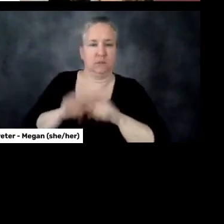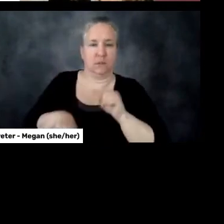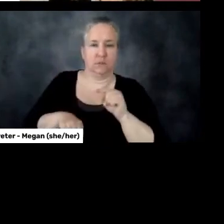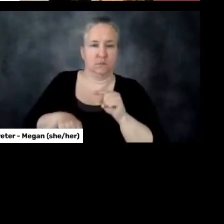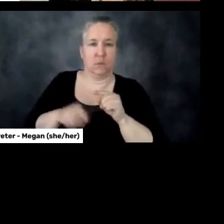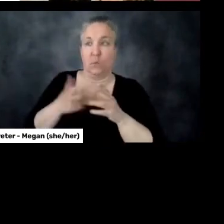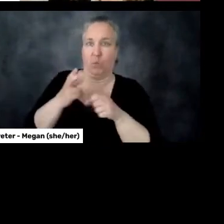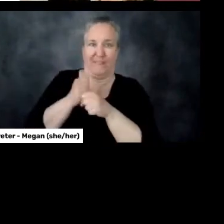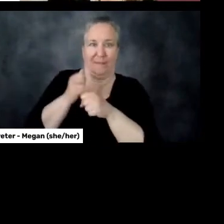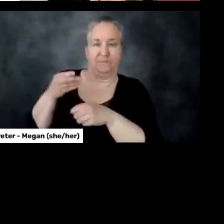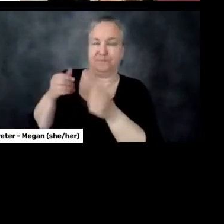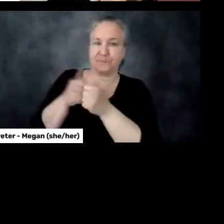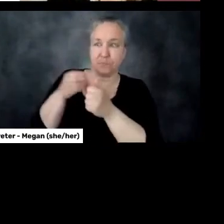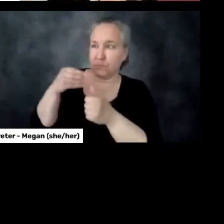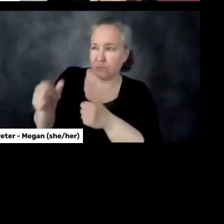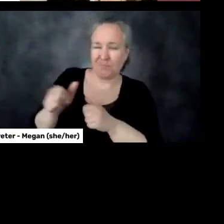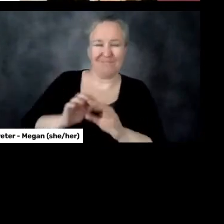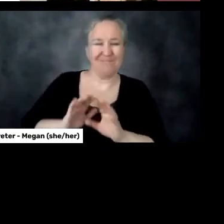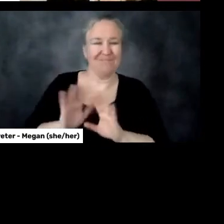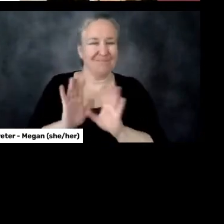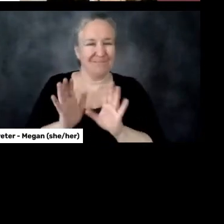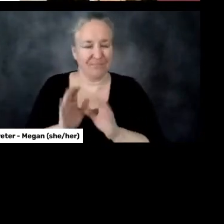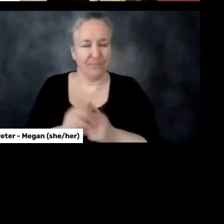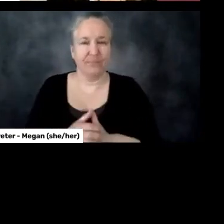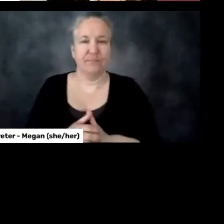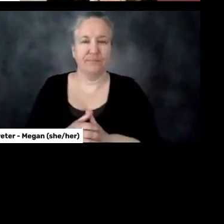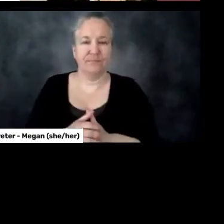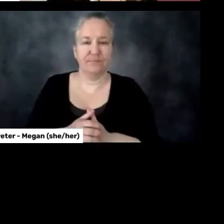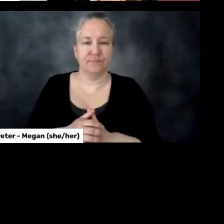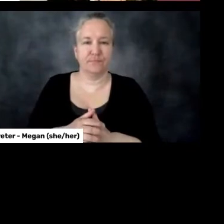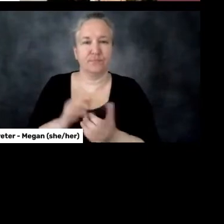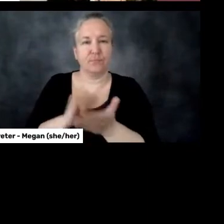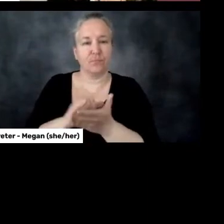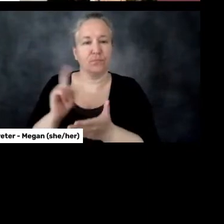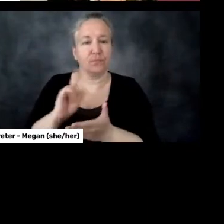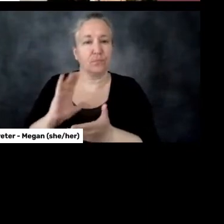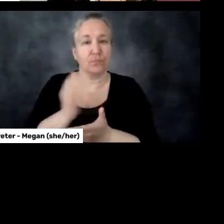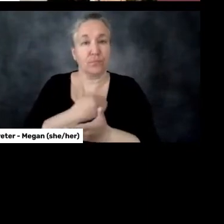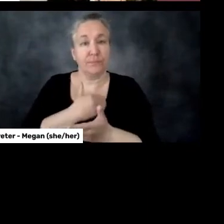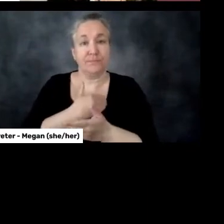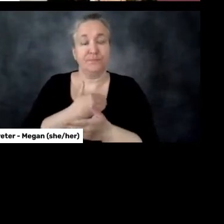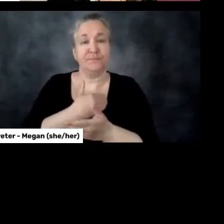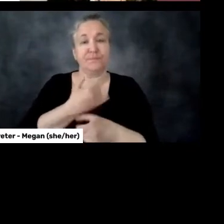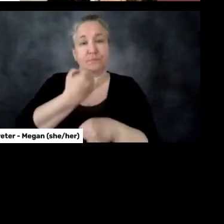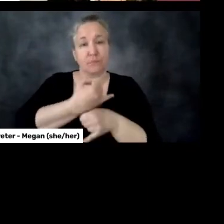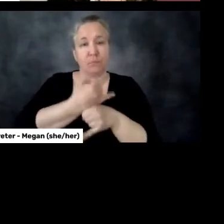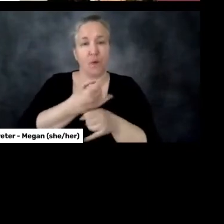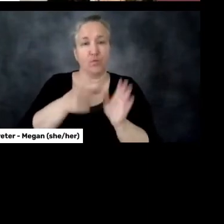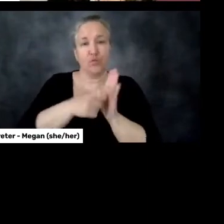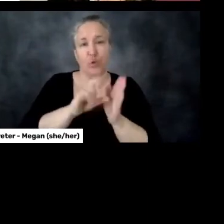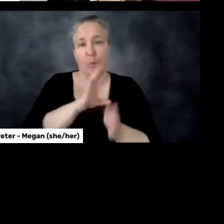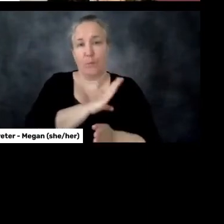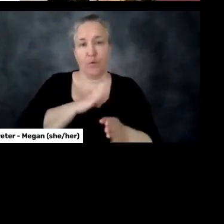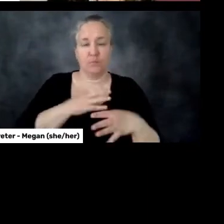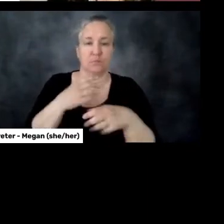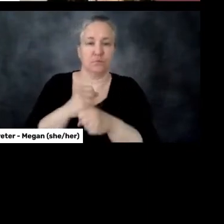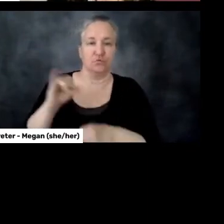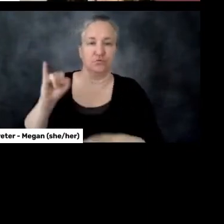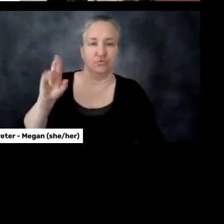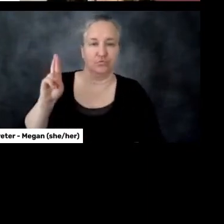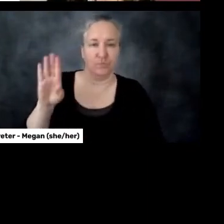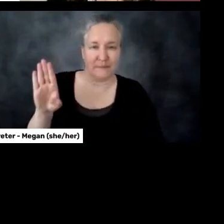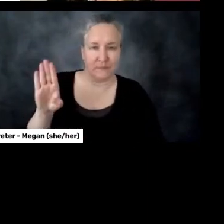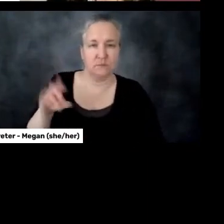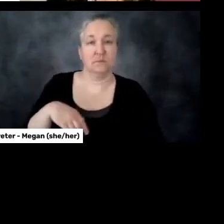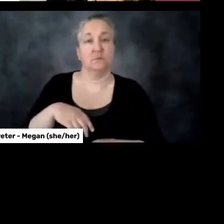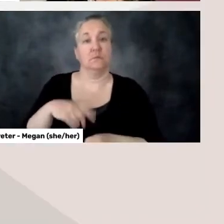paying them. So this is where our institutional review board, the IRB, which looks at the ethics of a clinical